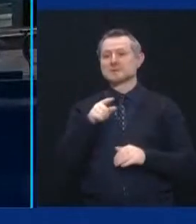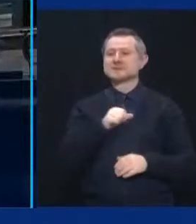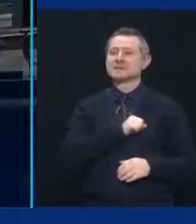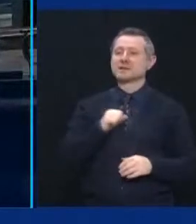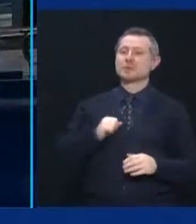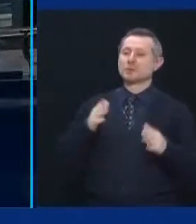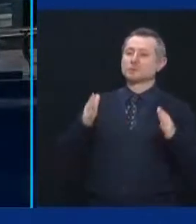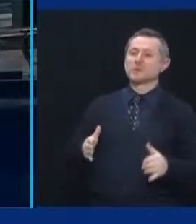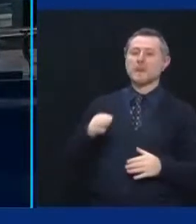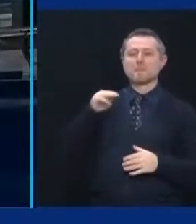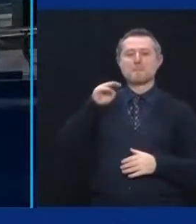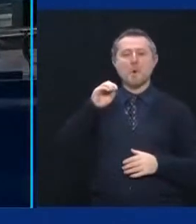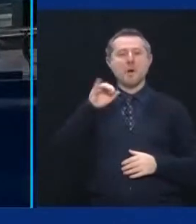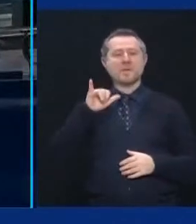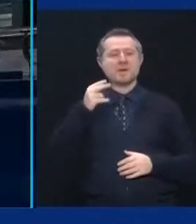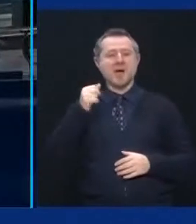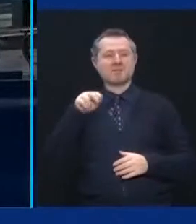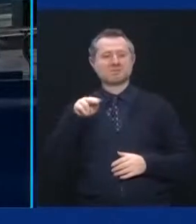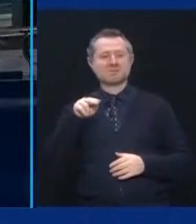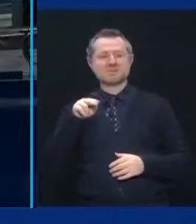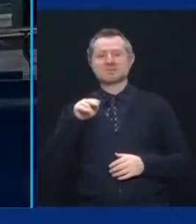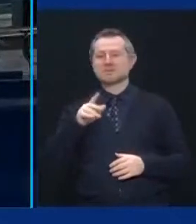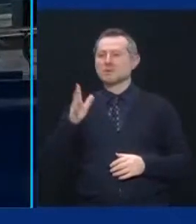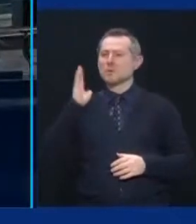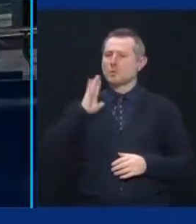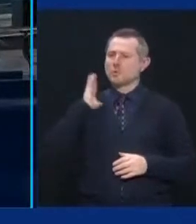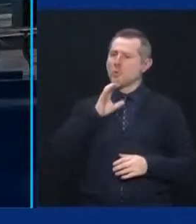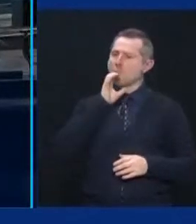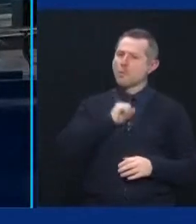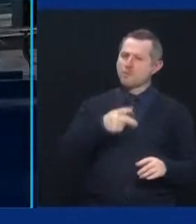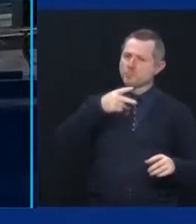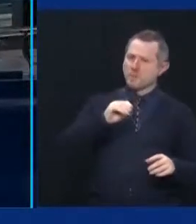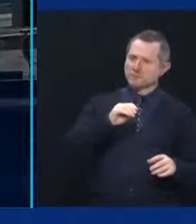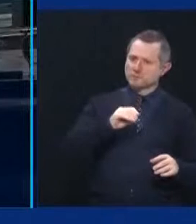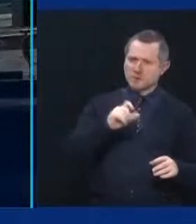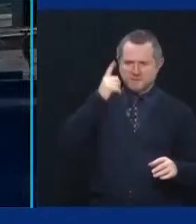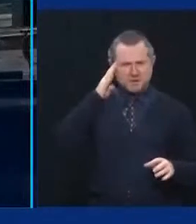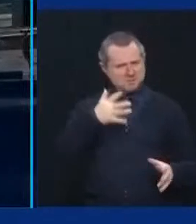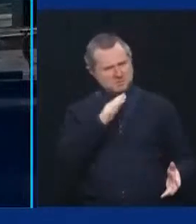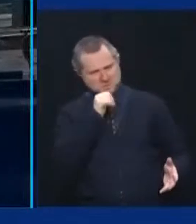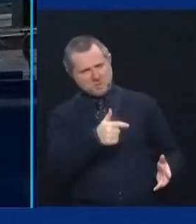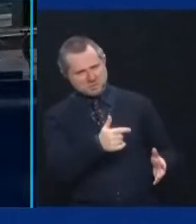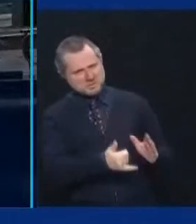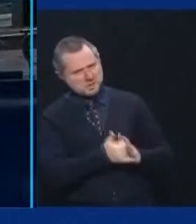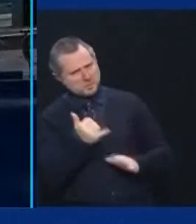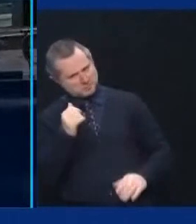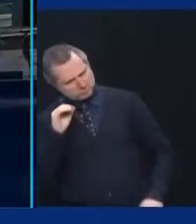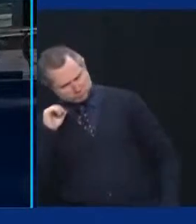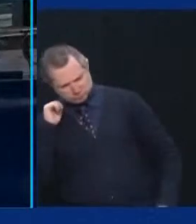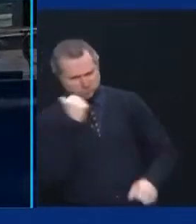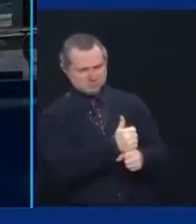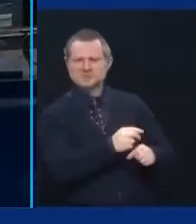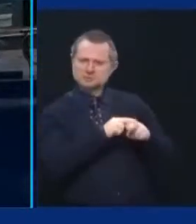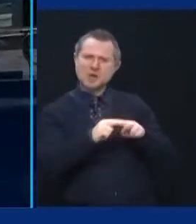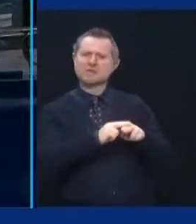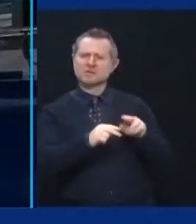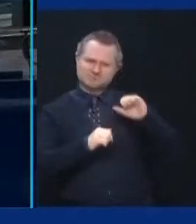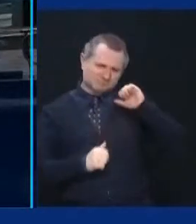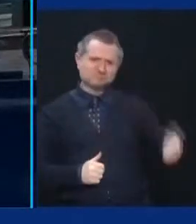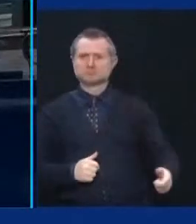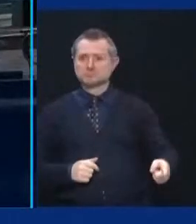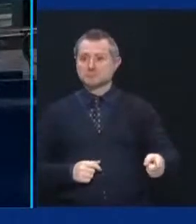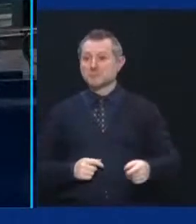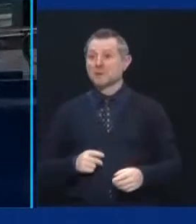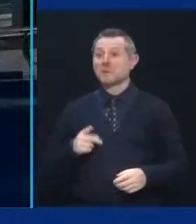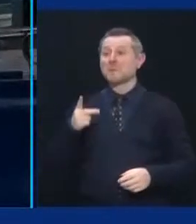office, the Farley Post Office, and wasn't really being used as a post office anymore. And Penn